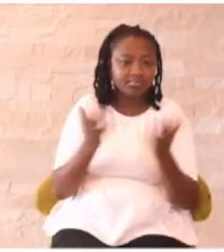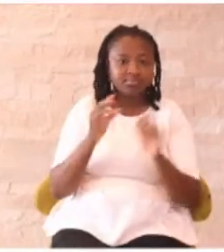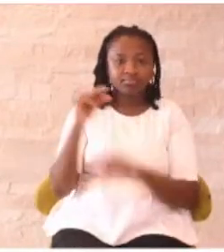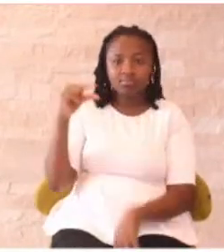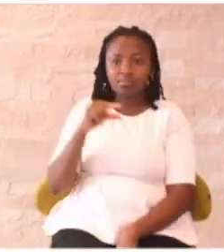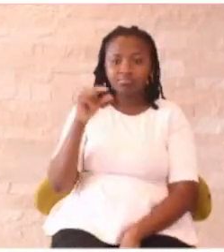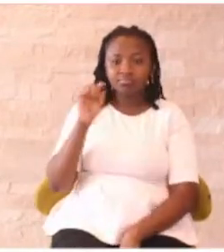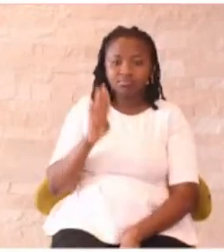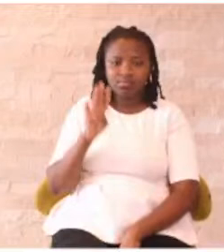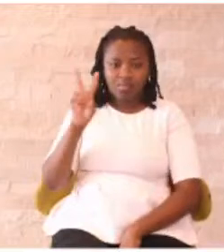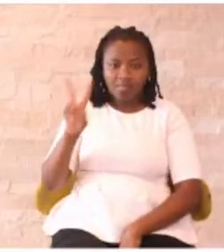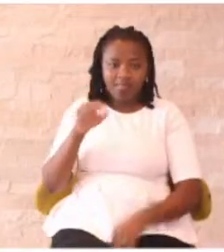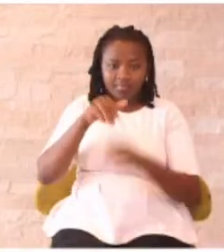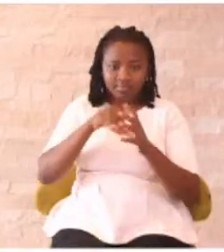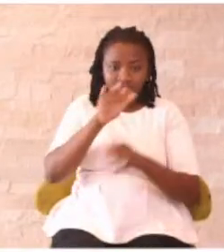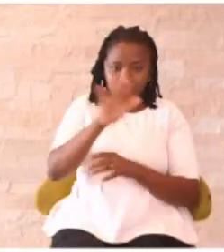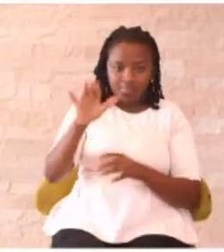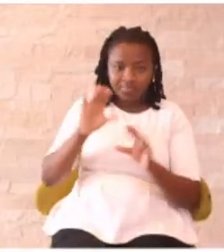in their communities.